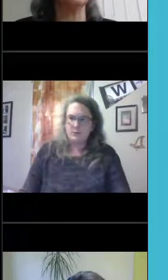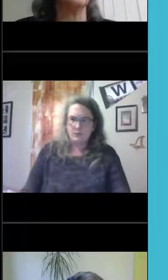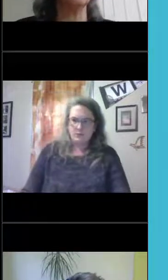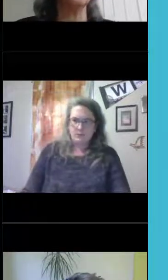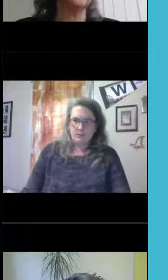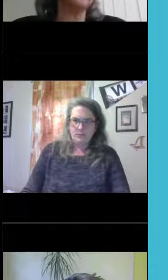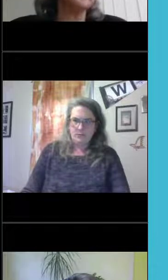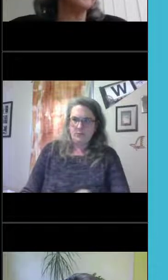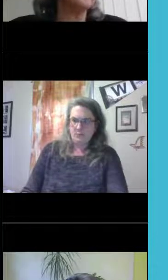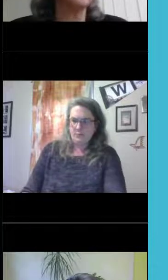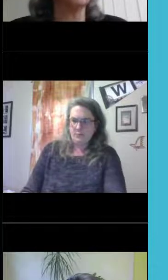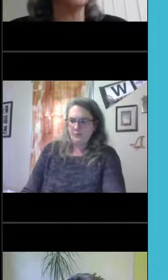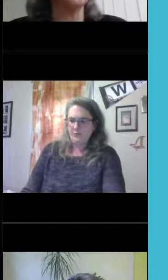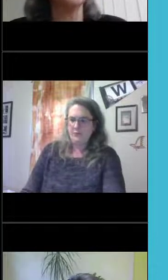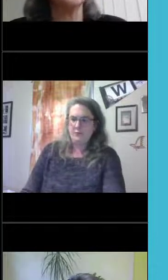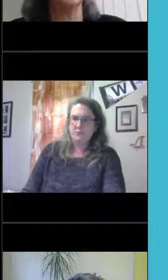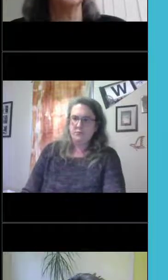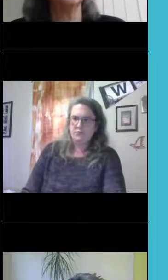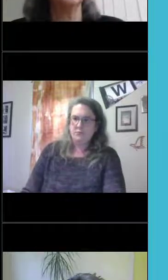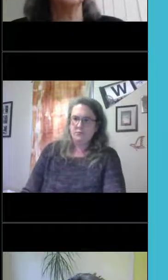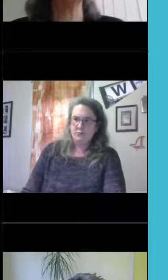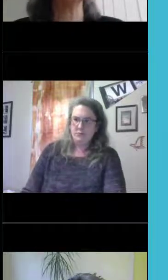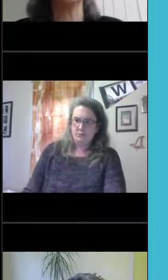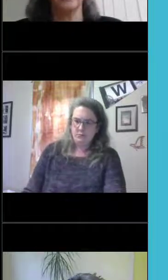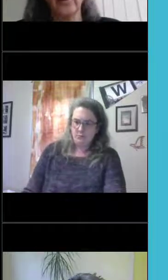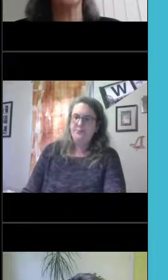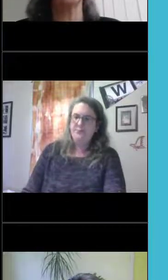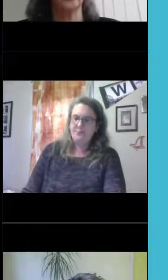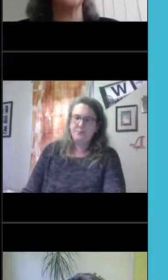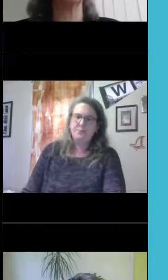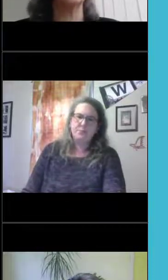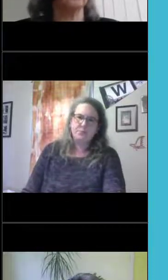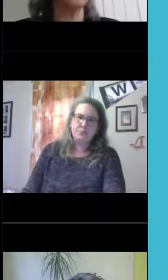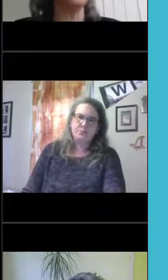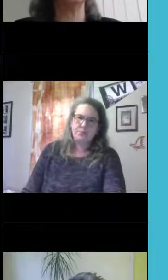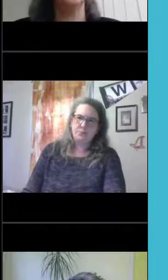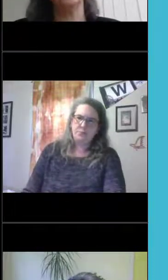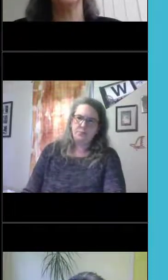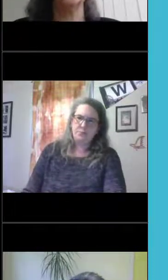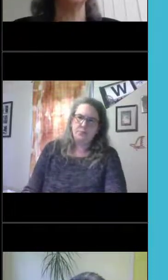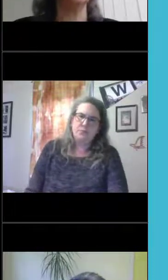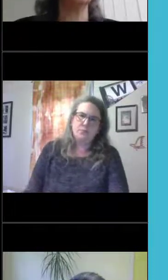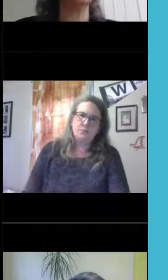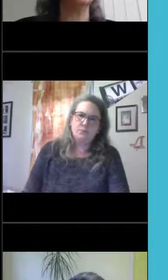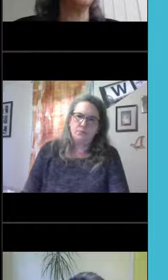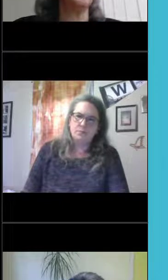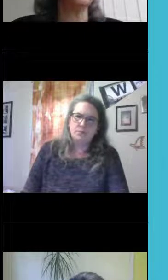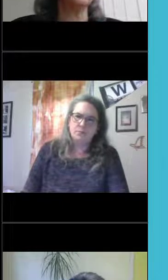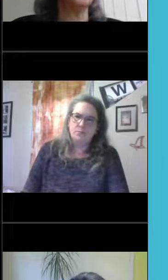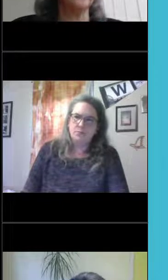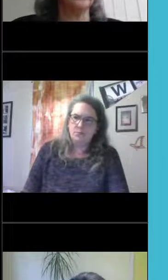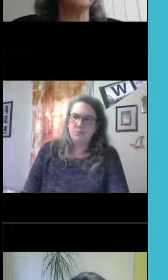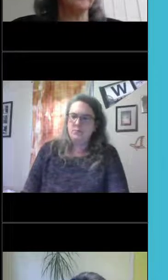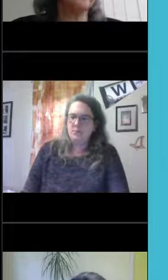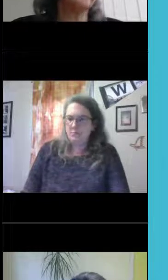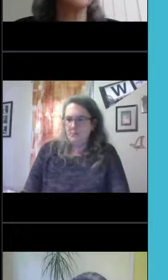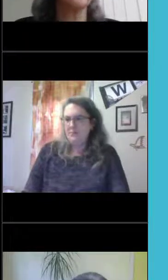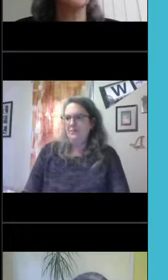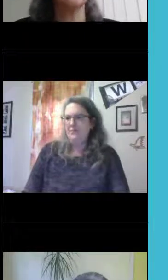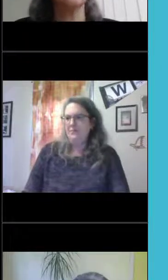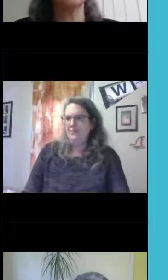all studies, it has limitations. It's also self-report data, right? It's survivors reporting in a survey and or interviews about their